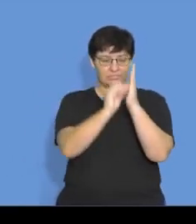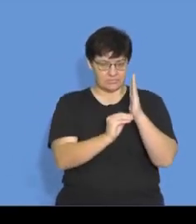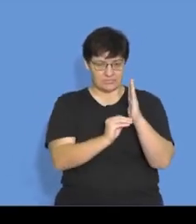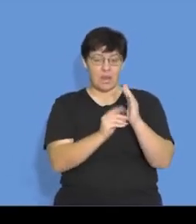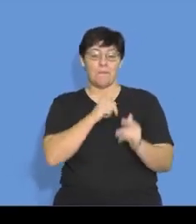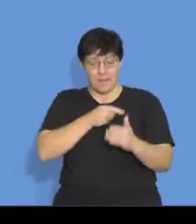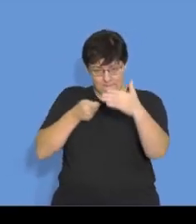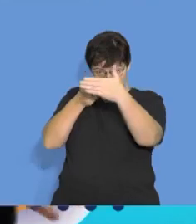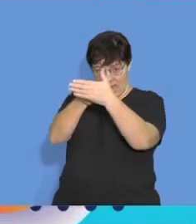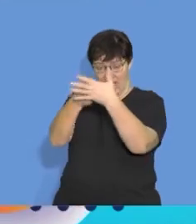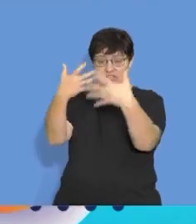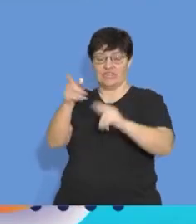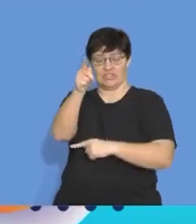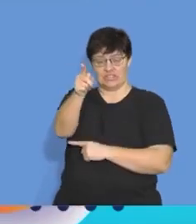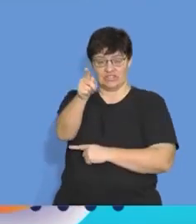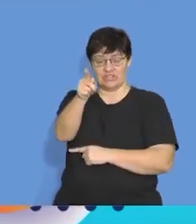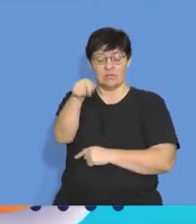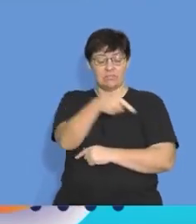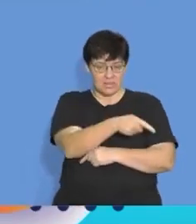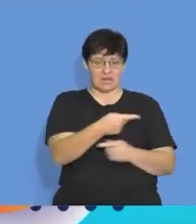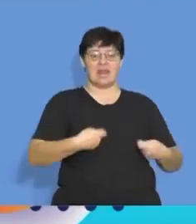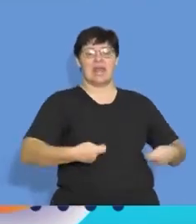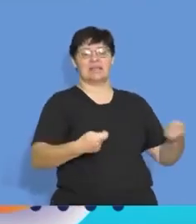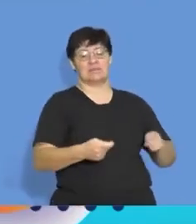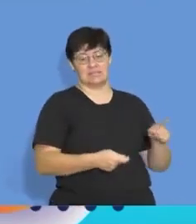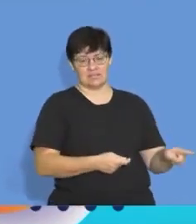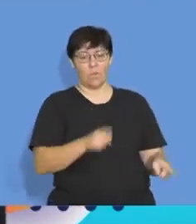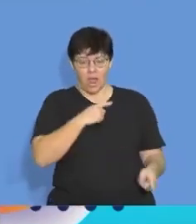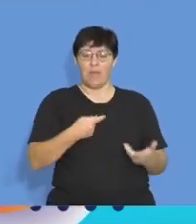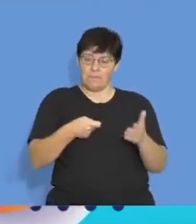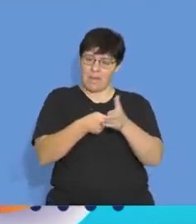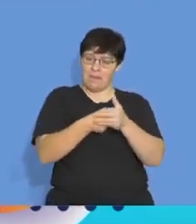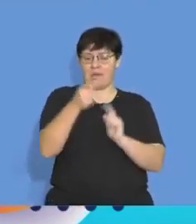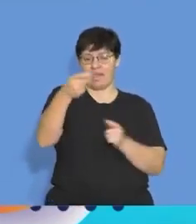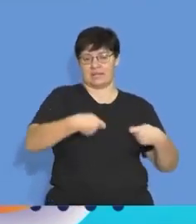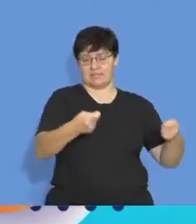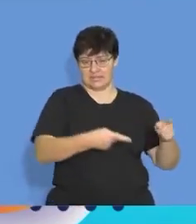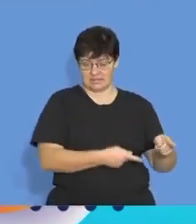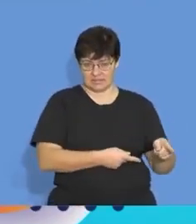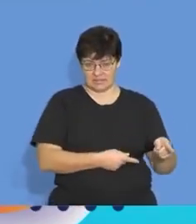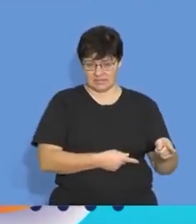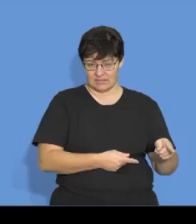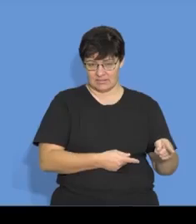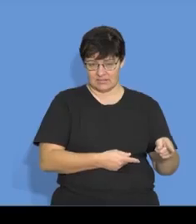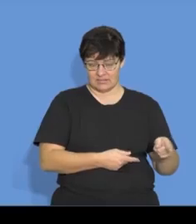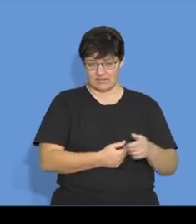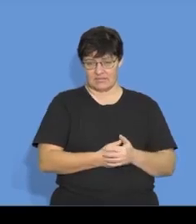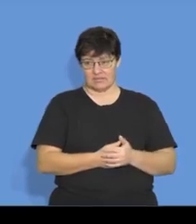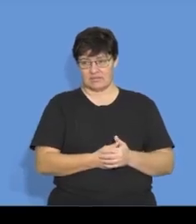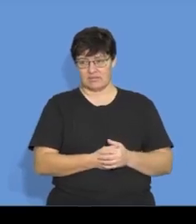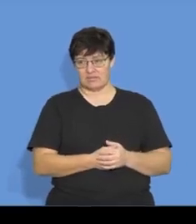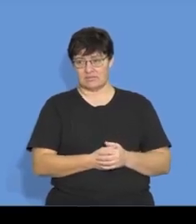a purchases account, and that account is regarded as an expense account. Look at